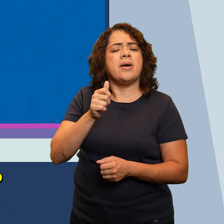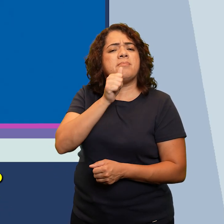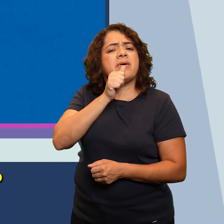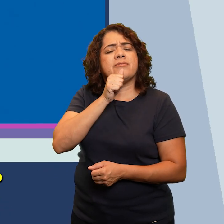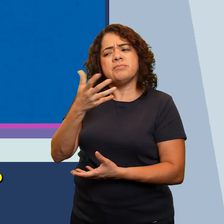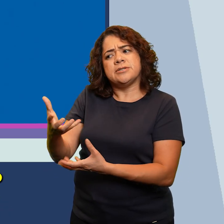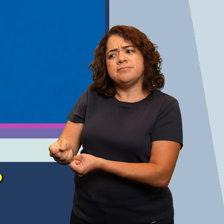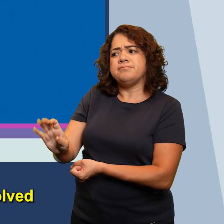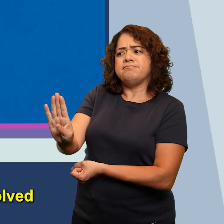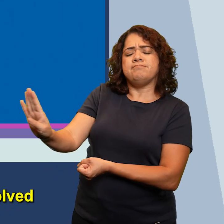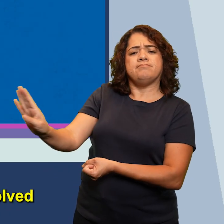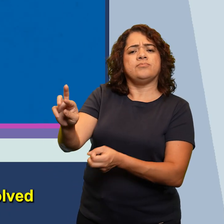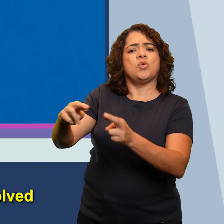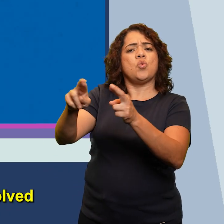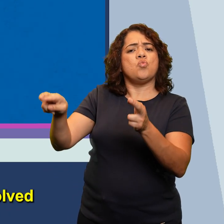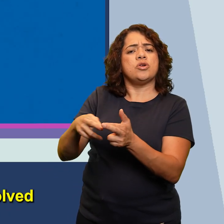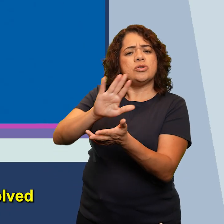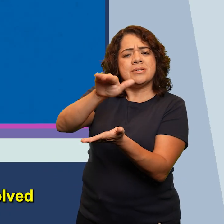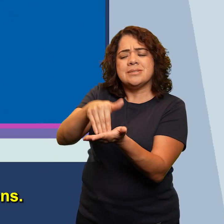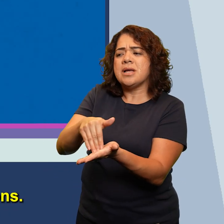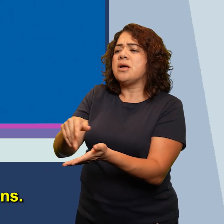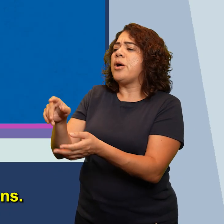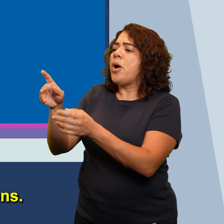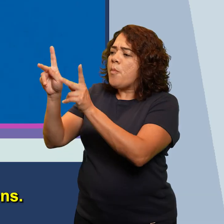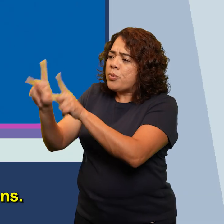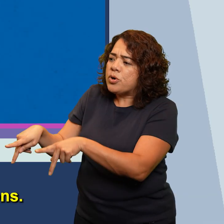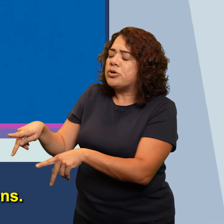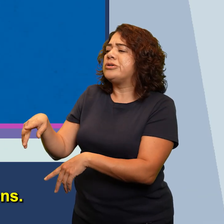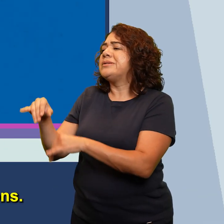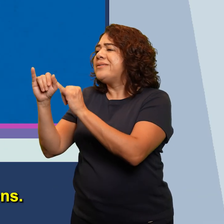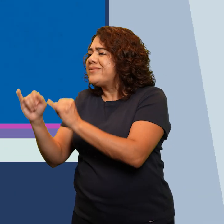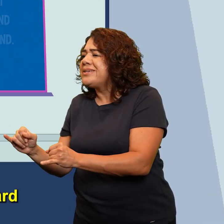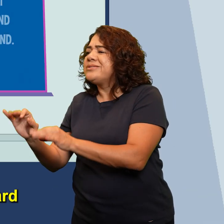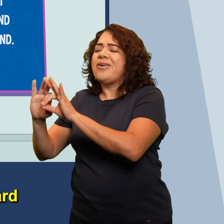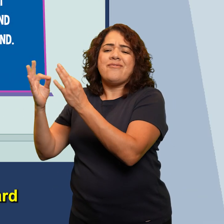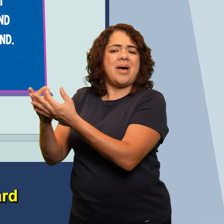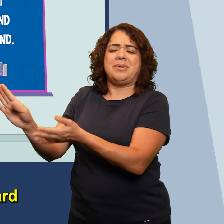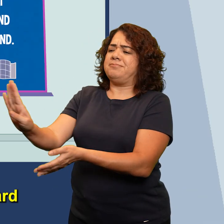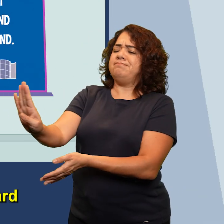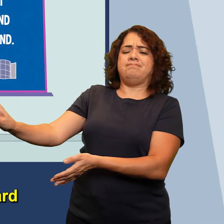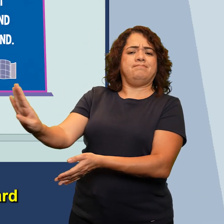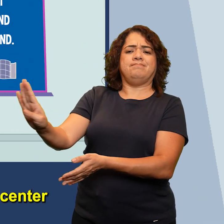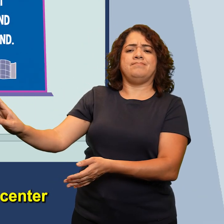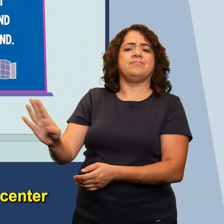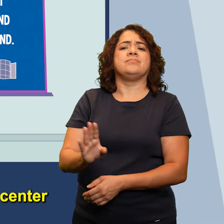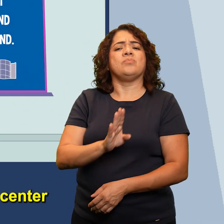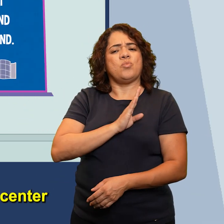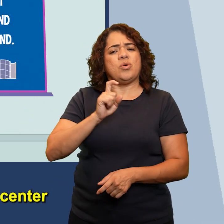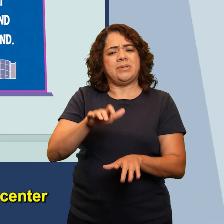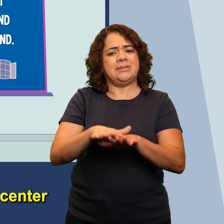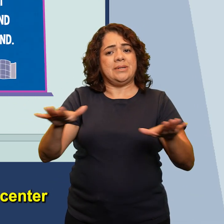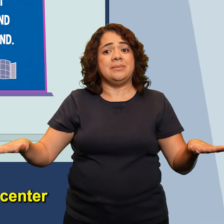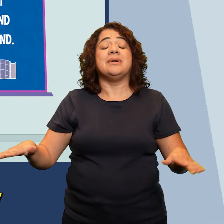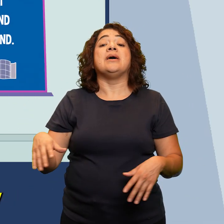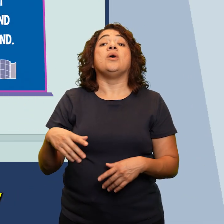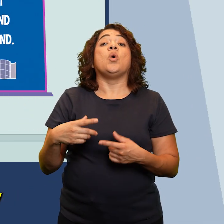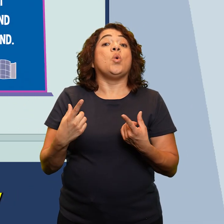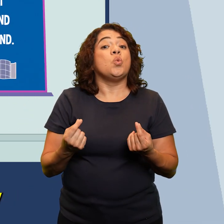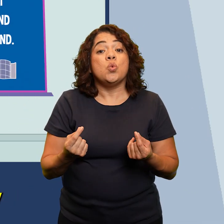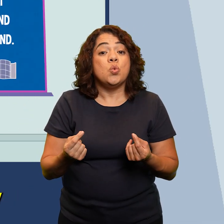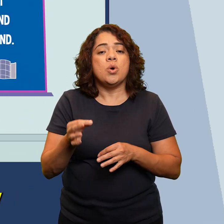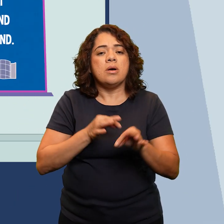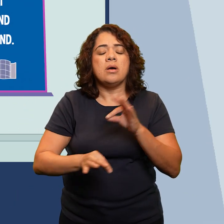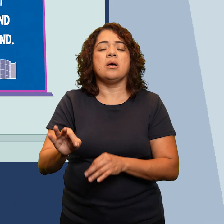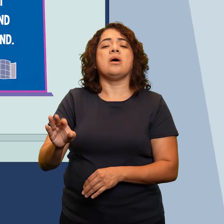play, as does the board's prohibition against being involved in personal cases or situations. When this happens, the board and the staff from the regional center have to